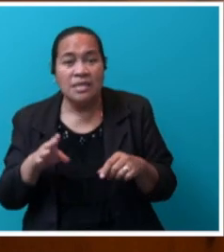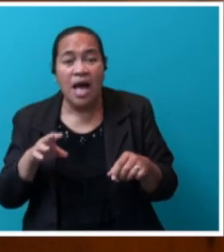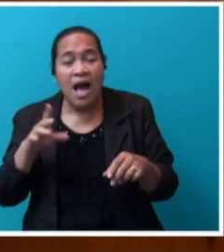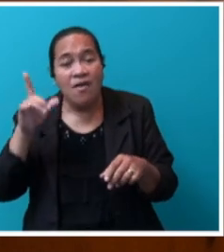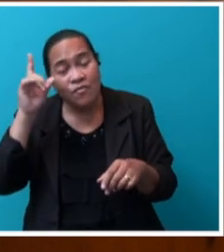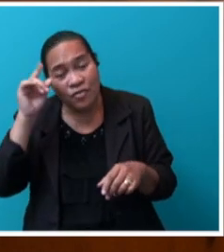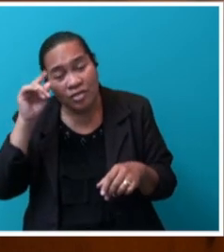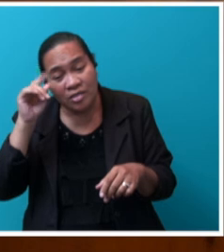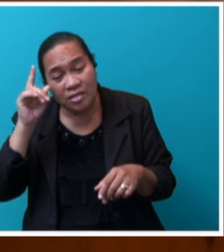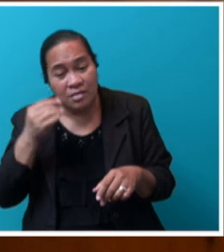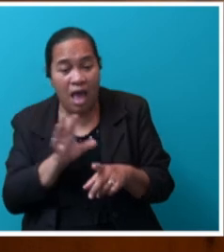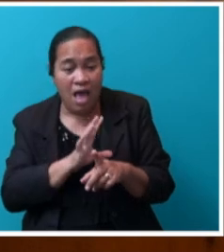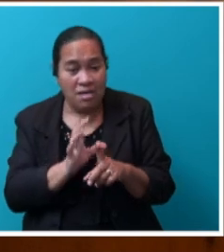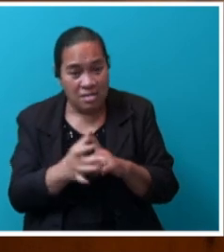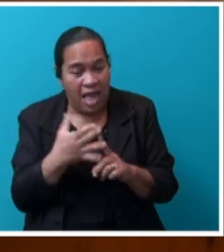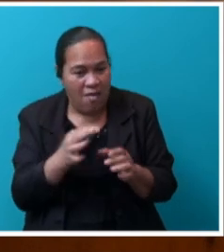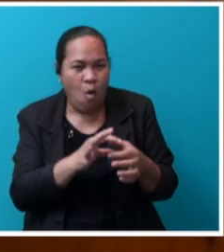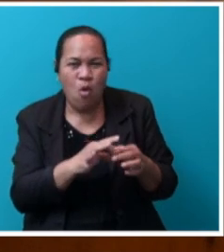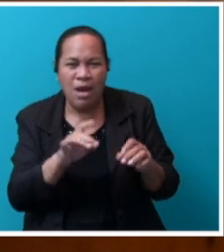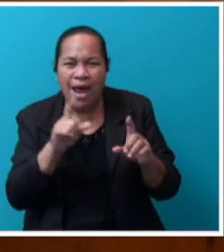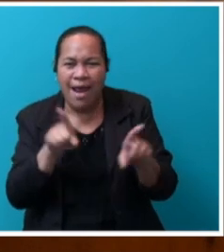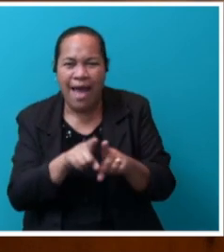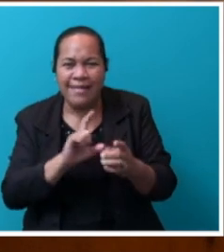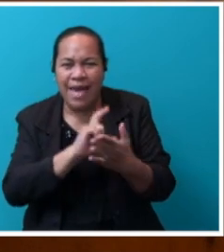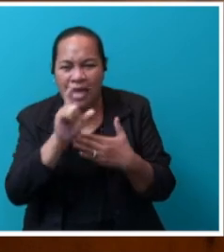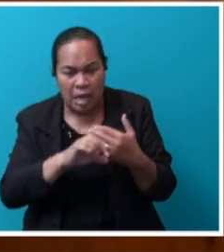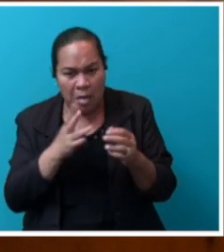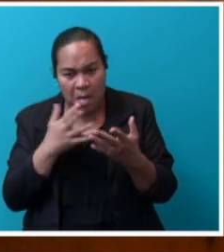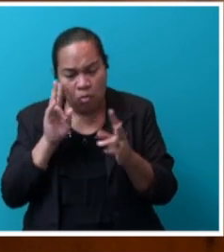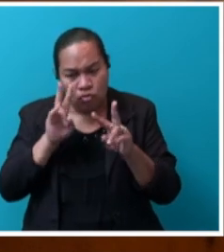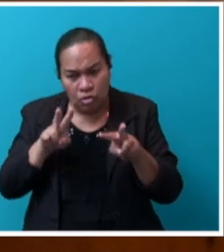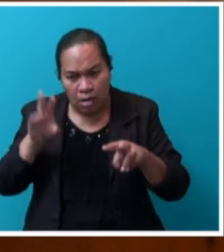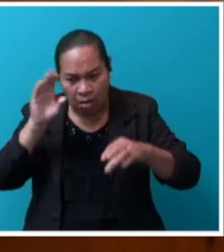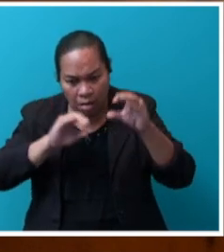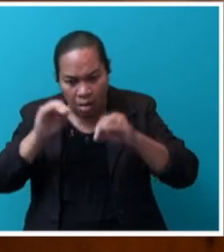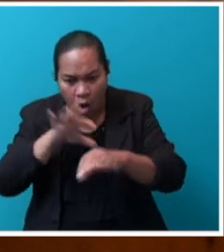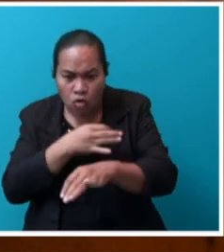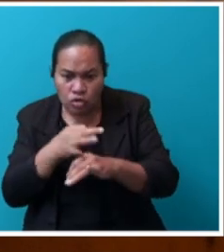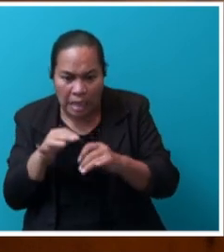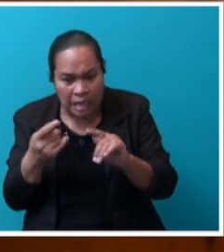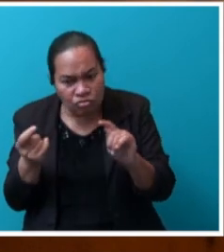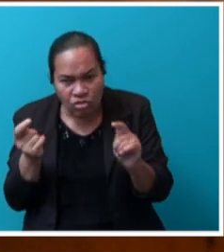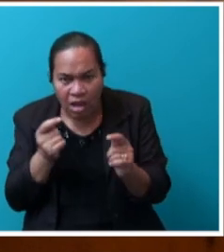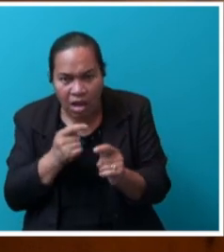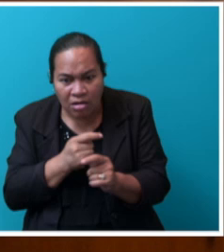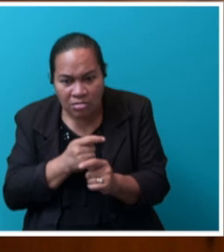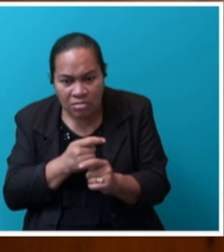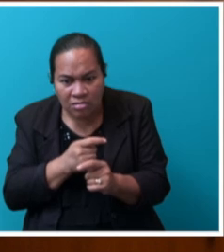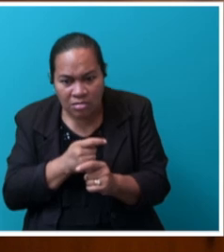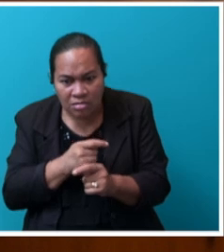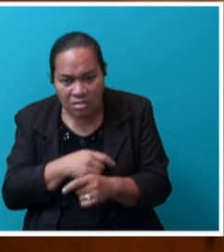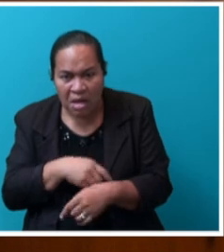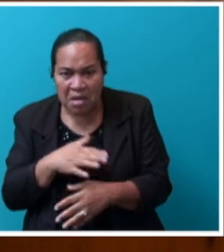those living by the seas have noticed in the fish, and whether they refrain from eating too